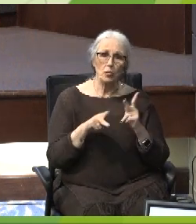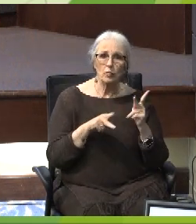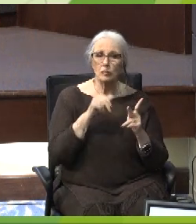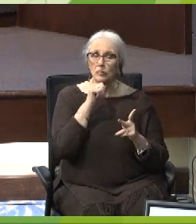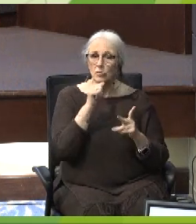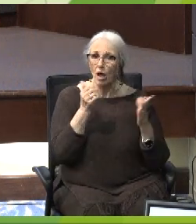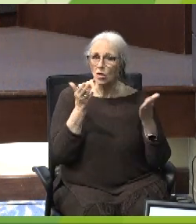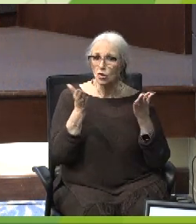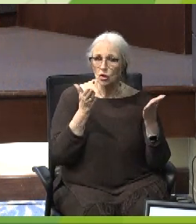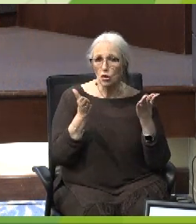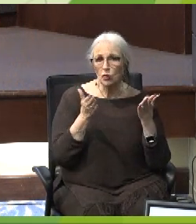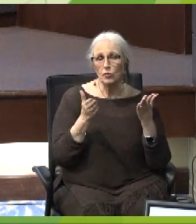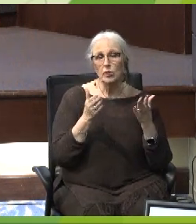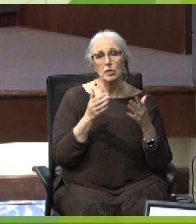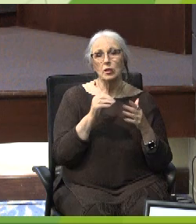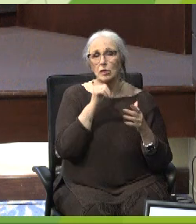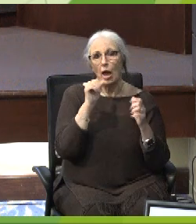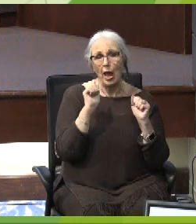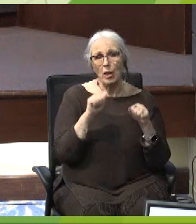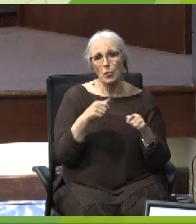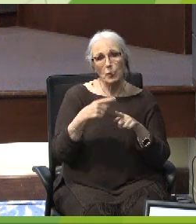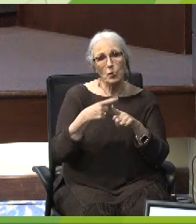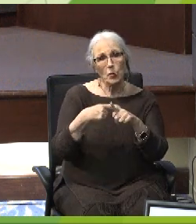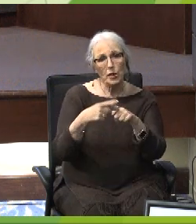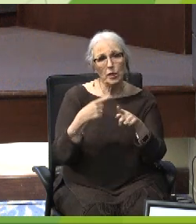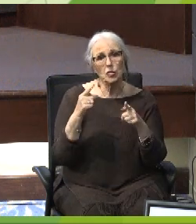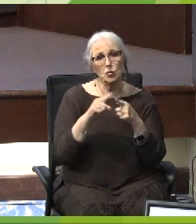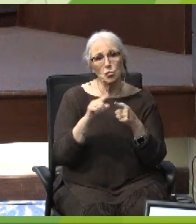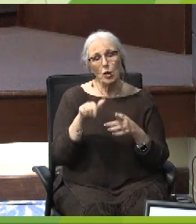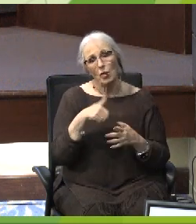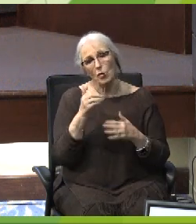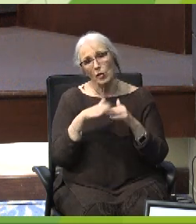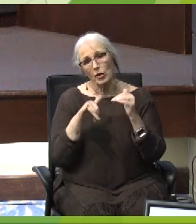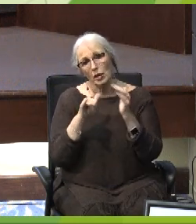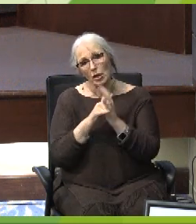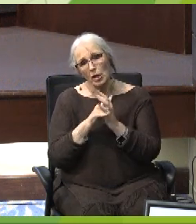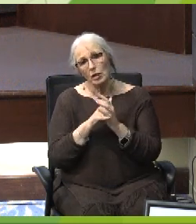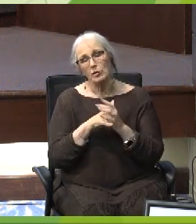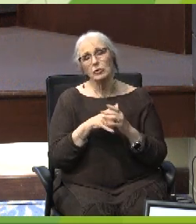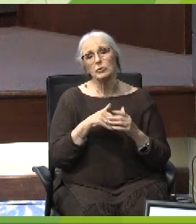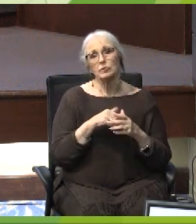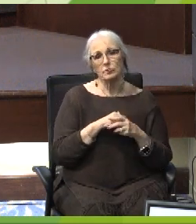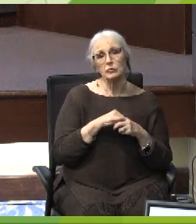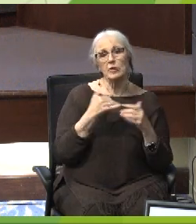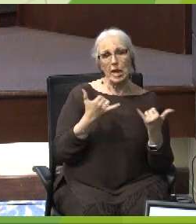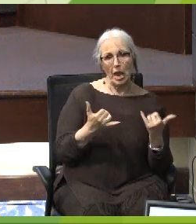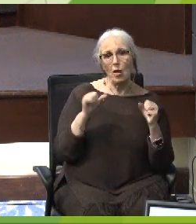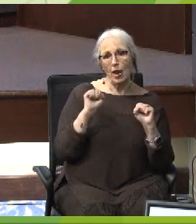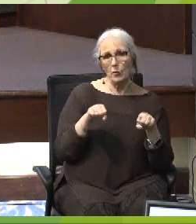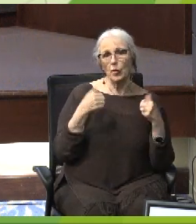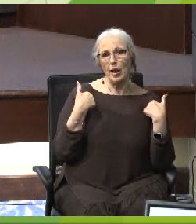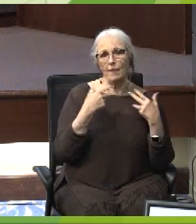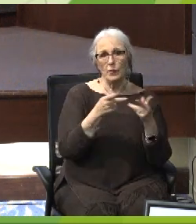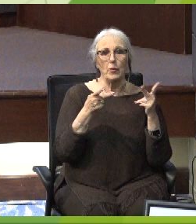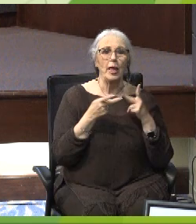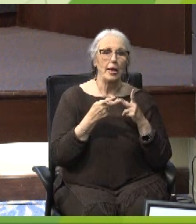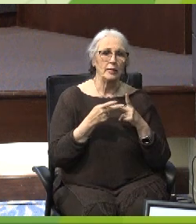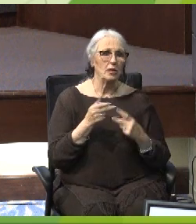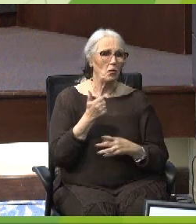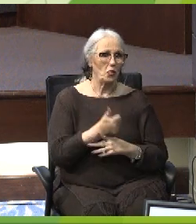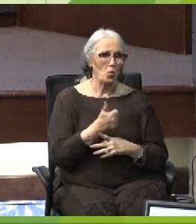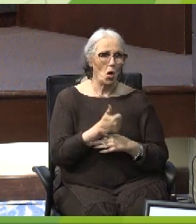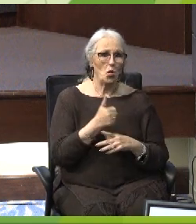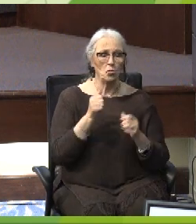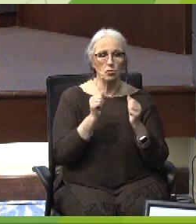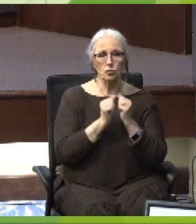been served or not have been able to be rented to otherwise are now able to have a place on their own just